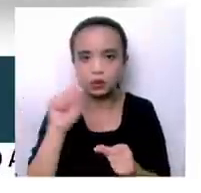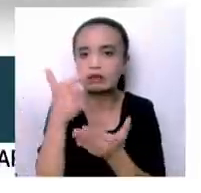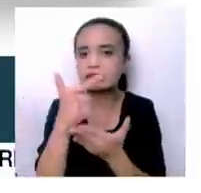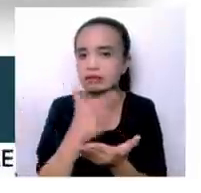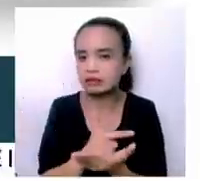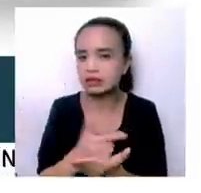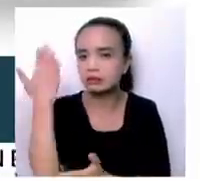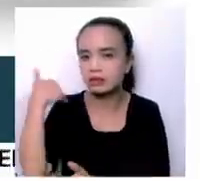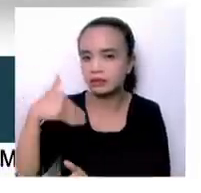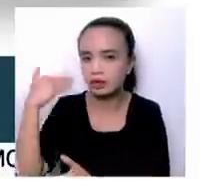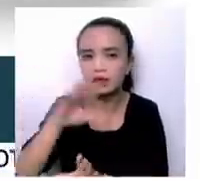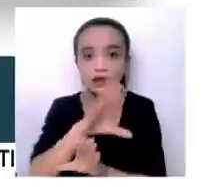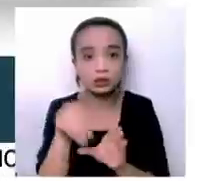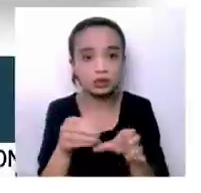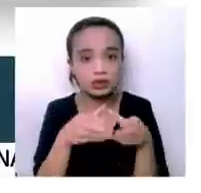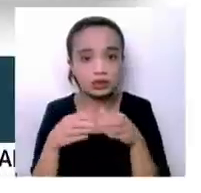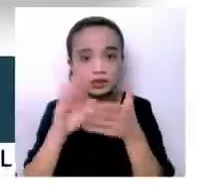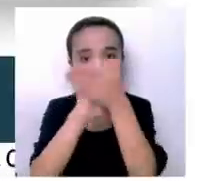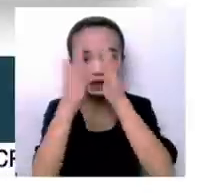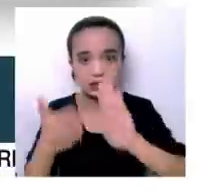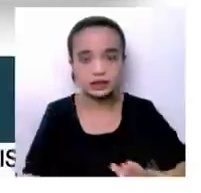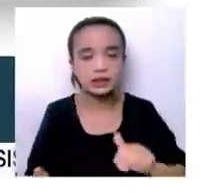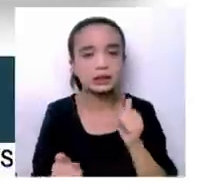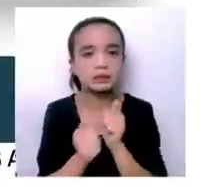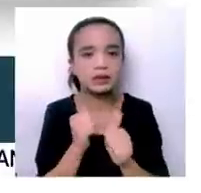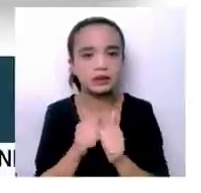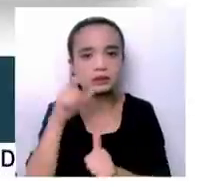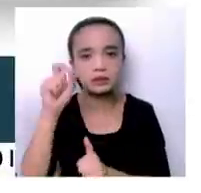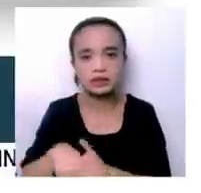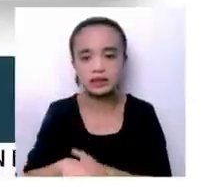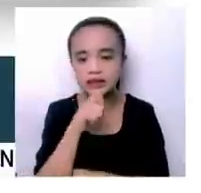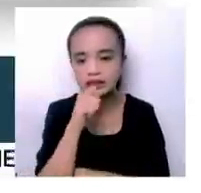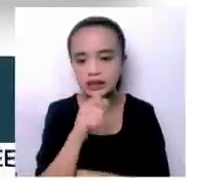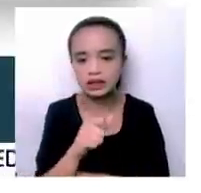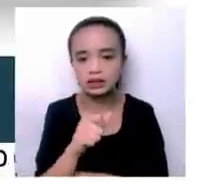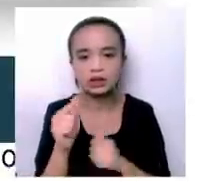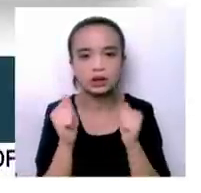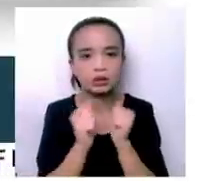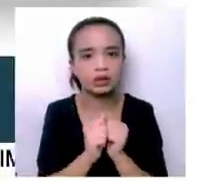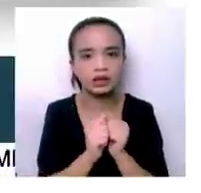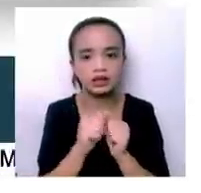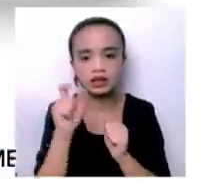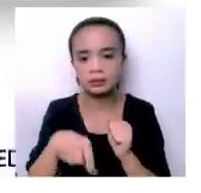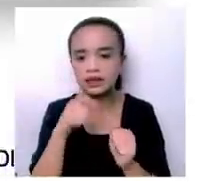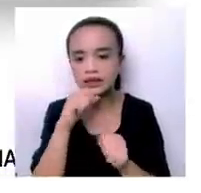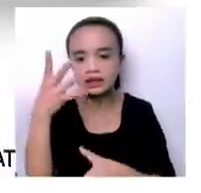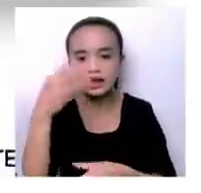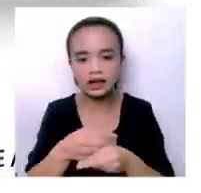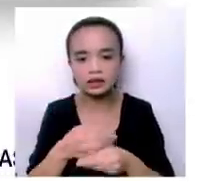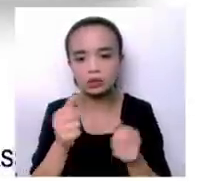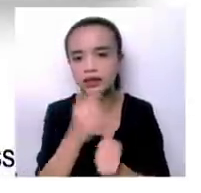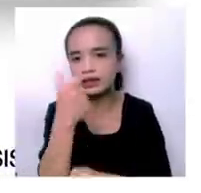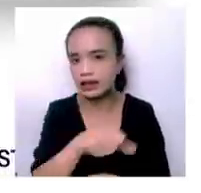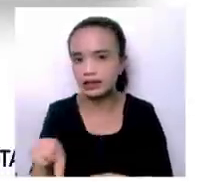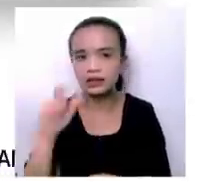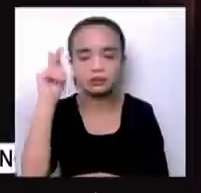That includes unity and peace, which they believe should not be marred with any political color.